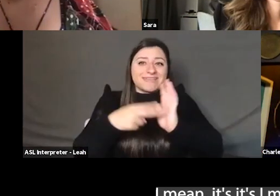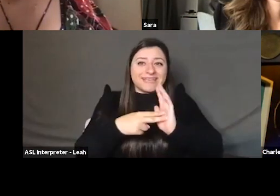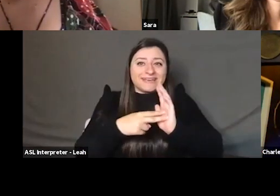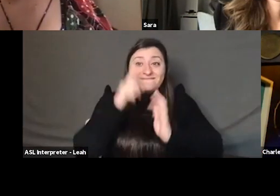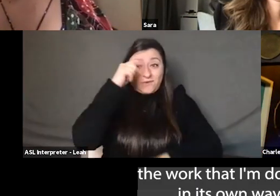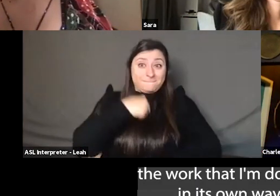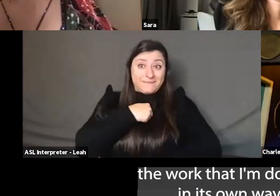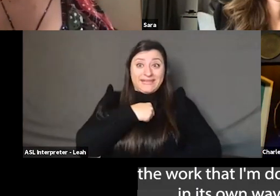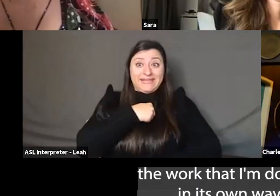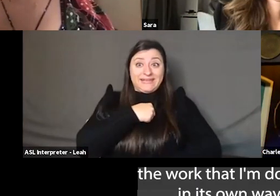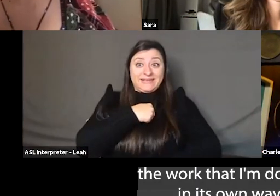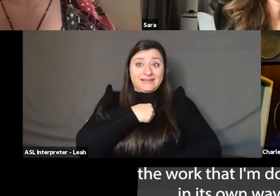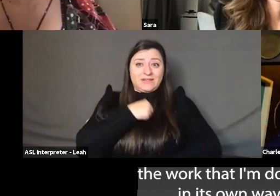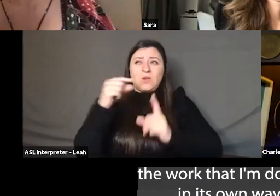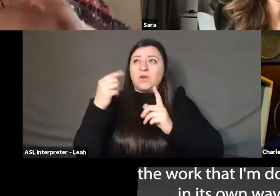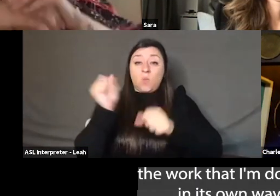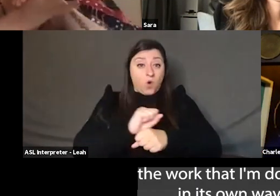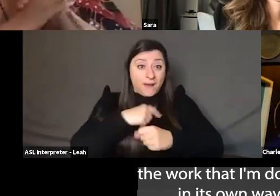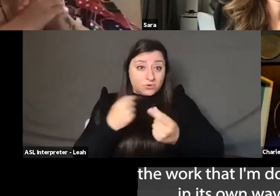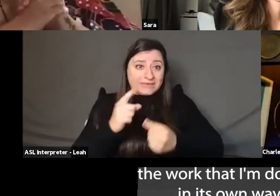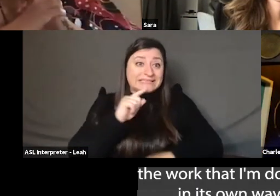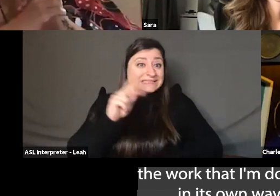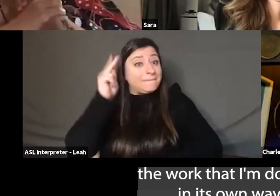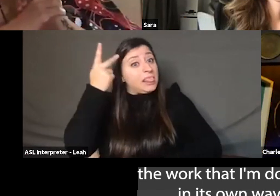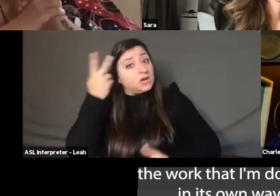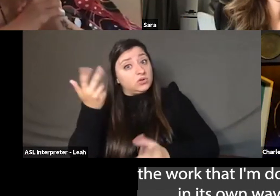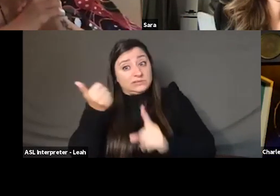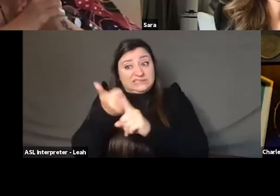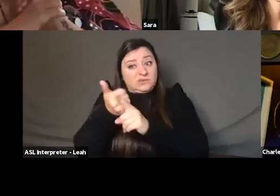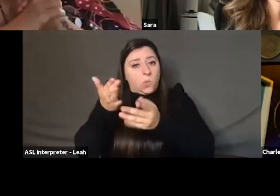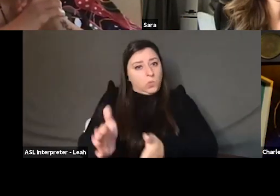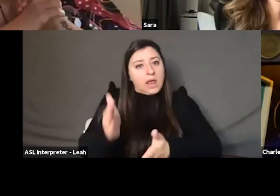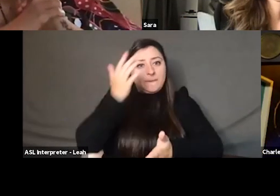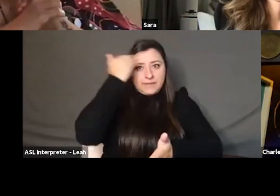For me, the work that I'm doing is political in its own way, because